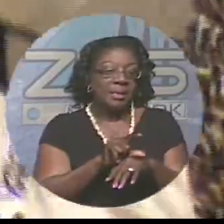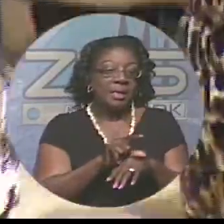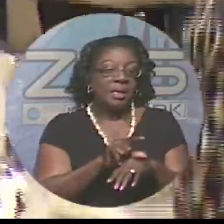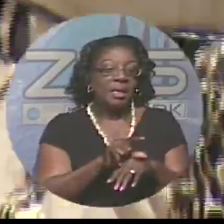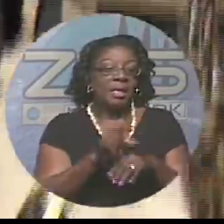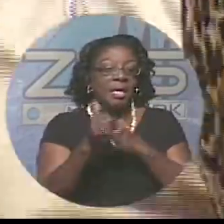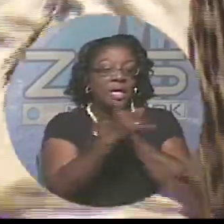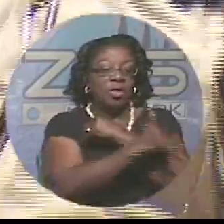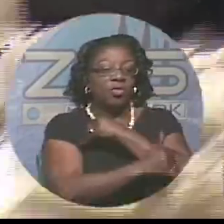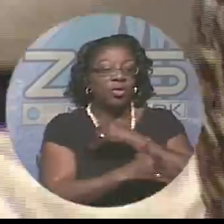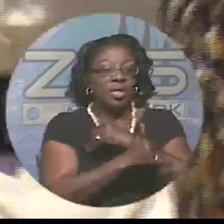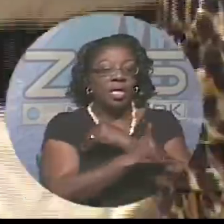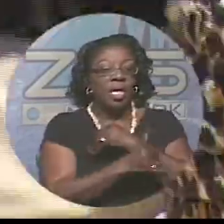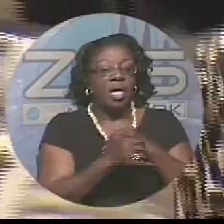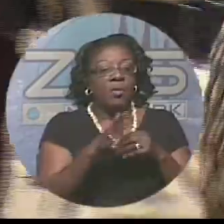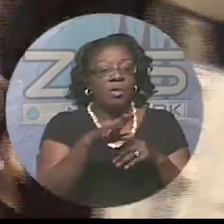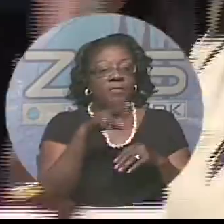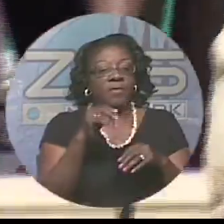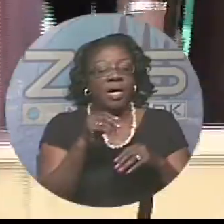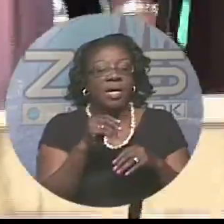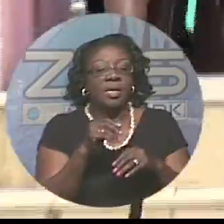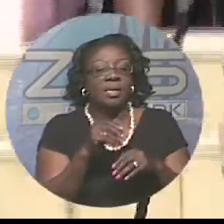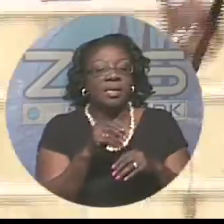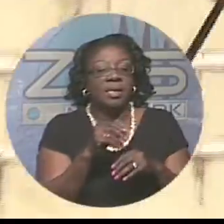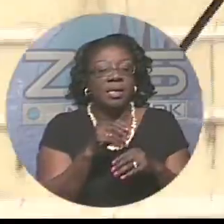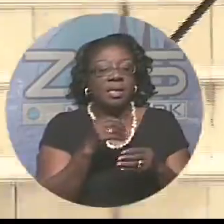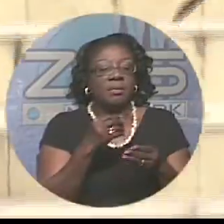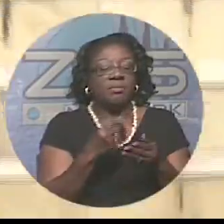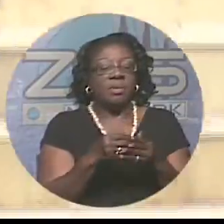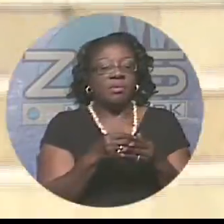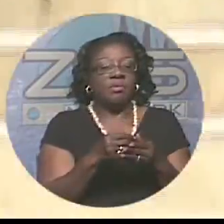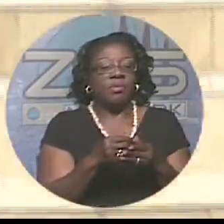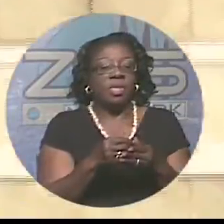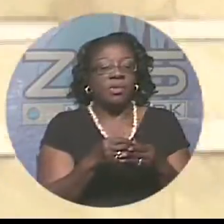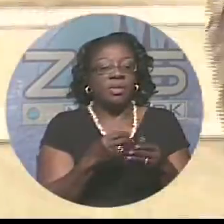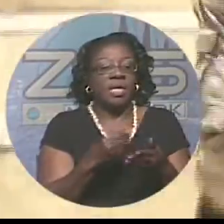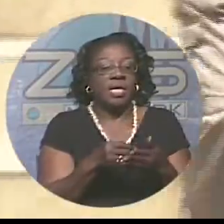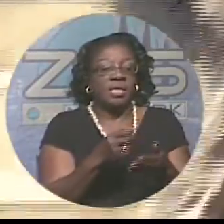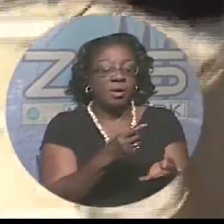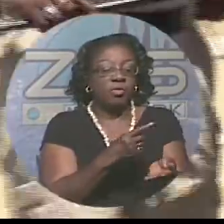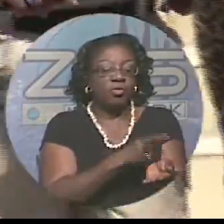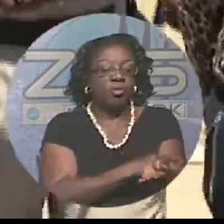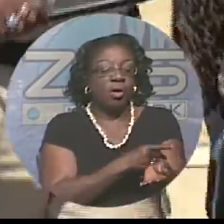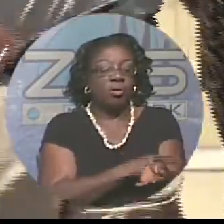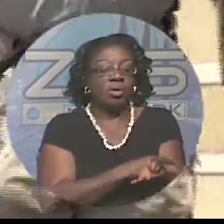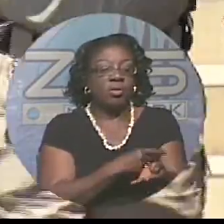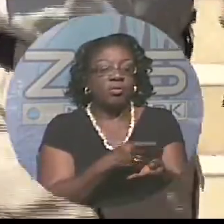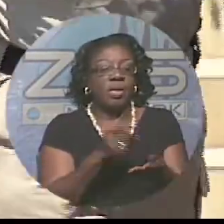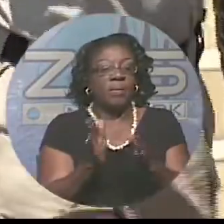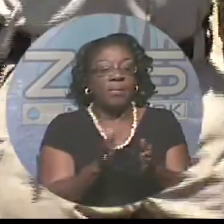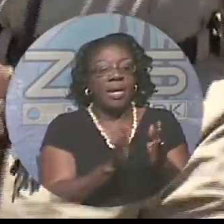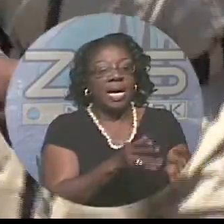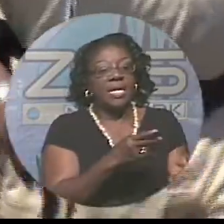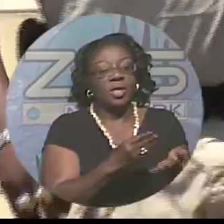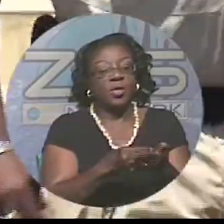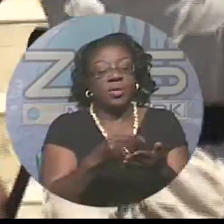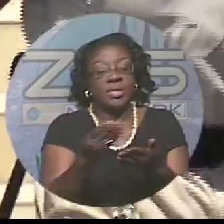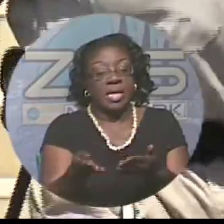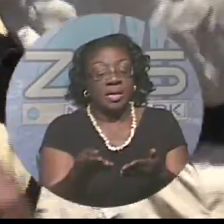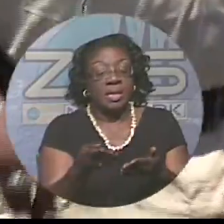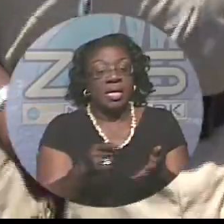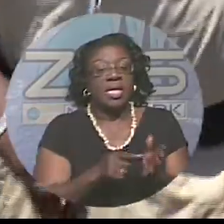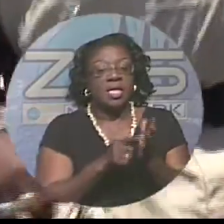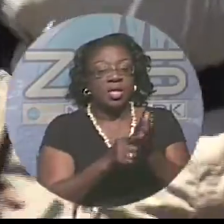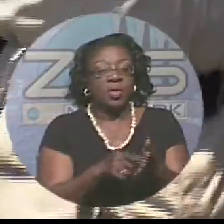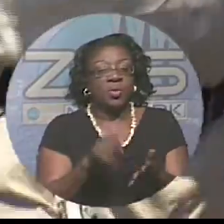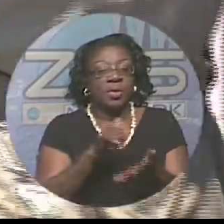2 years in prison after she pleaded guilty to possession of ecstasy tablets with intent to supply. Now, court documents allege that Mateel